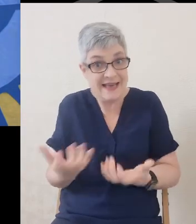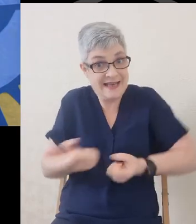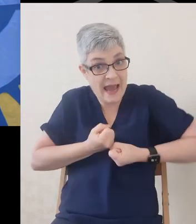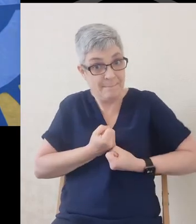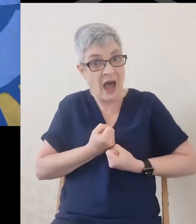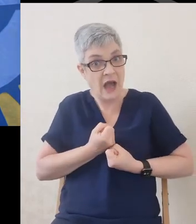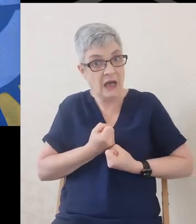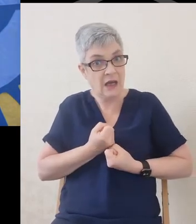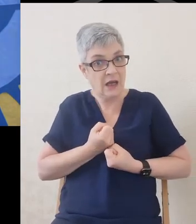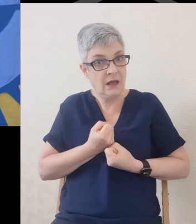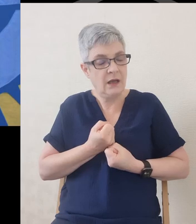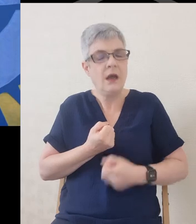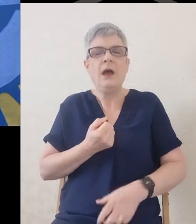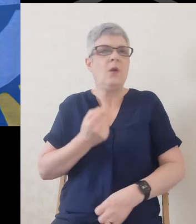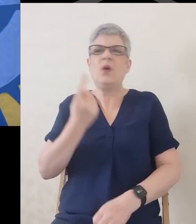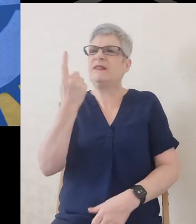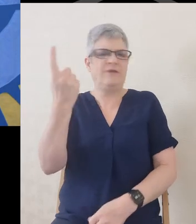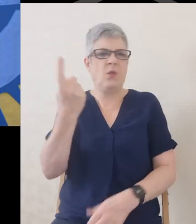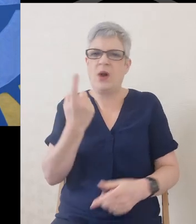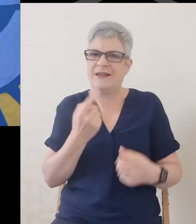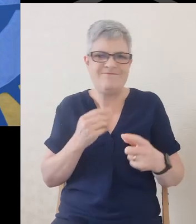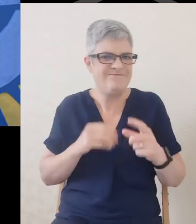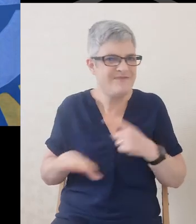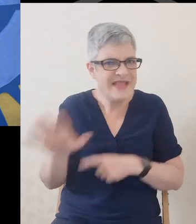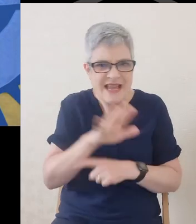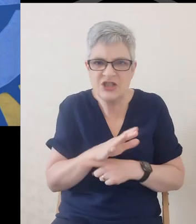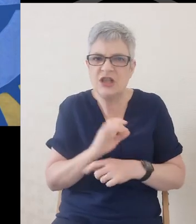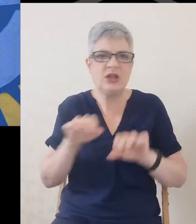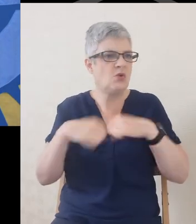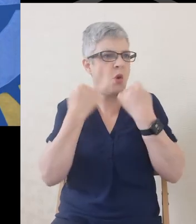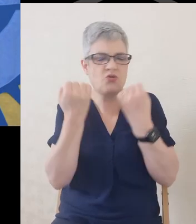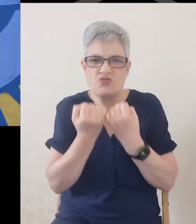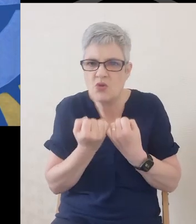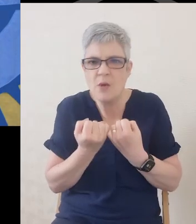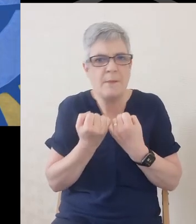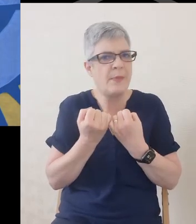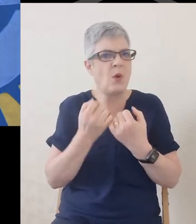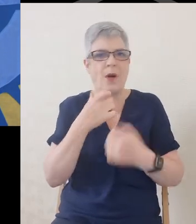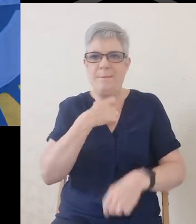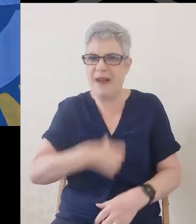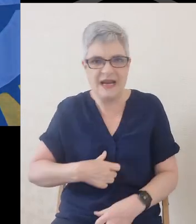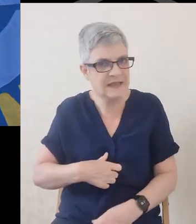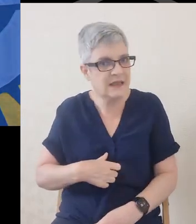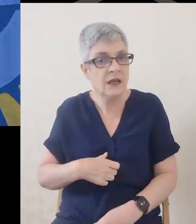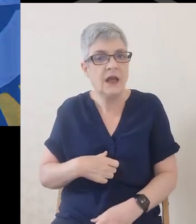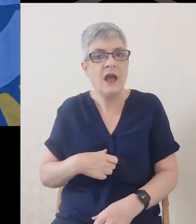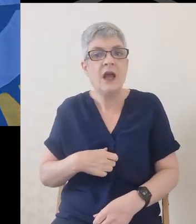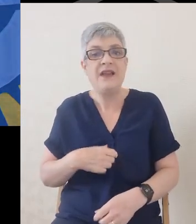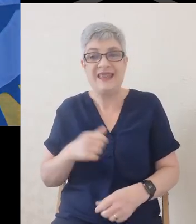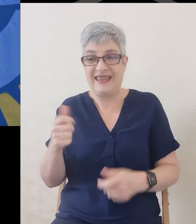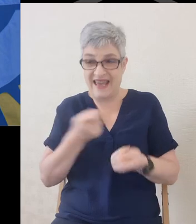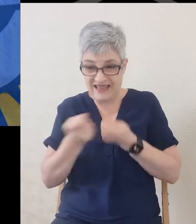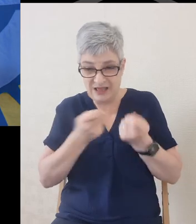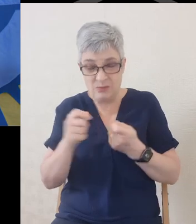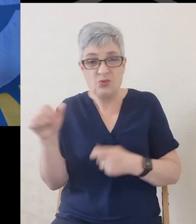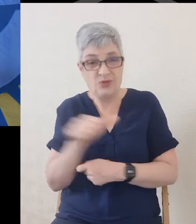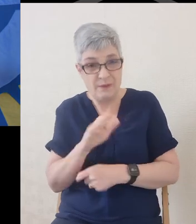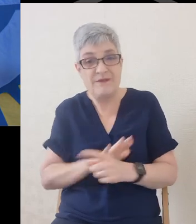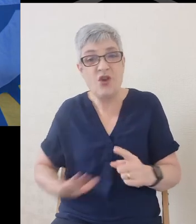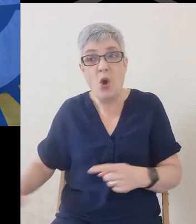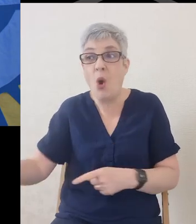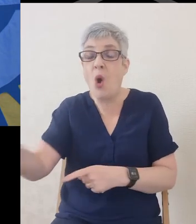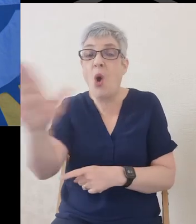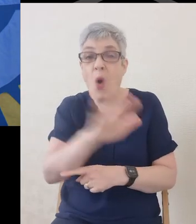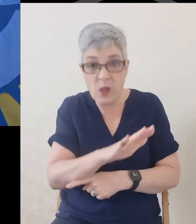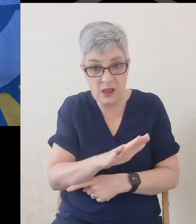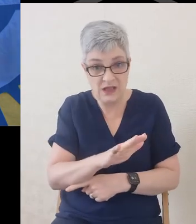But the kingdom was not for one nation or one group of people or one kind of person. It was to be for all, verse 8.